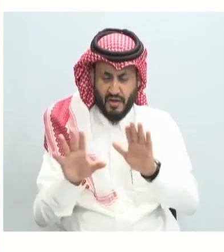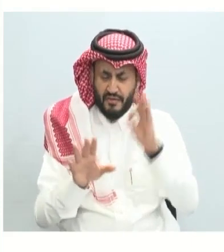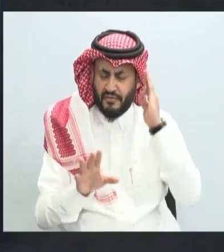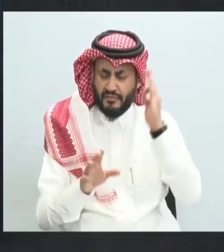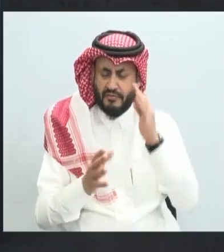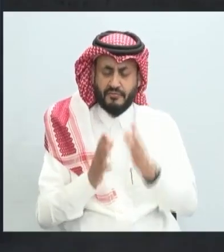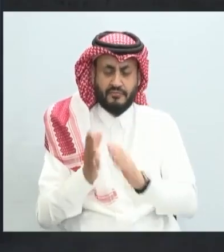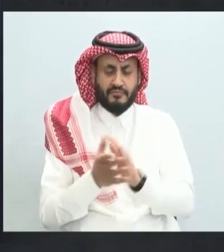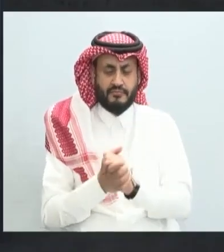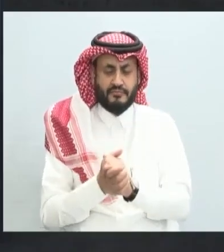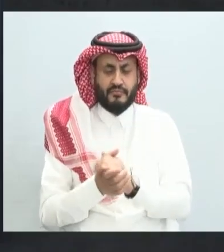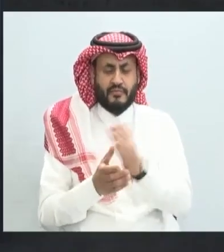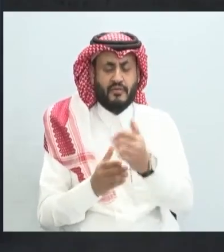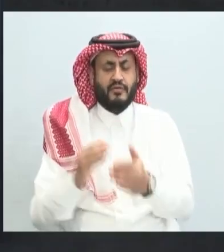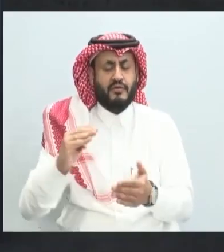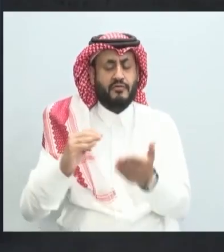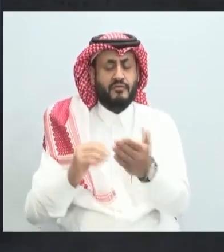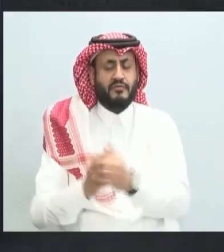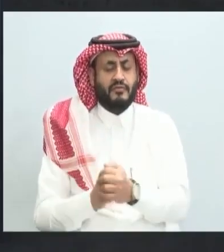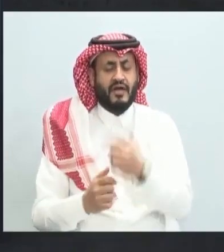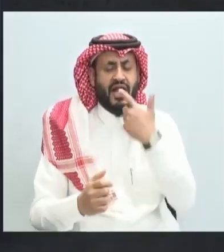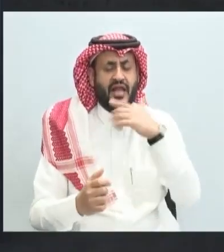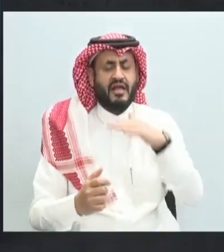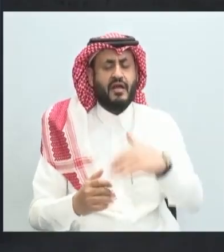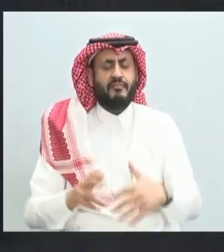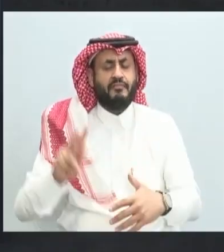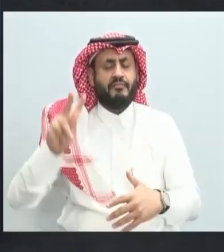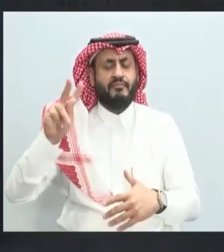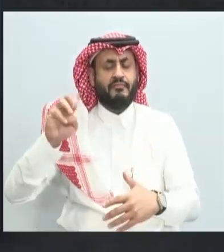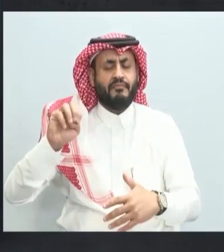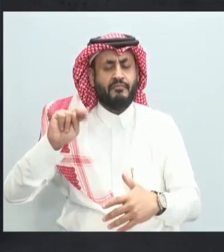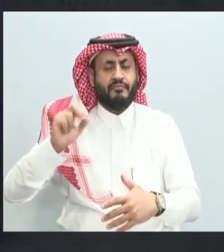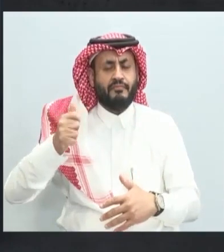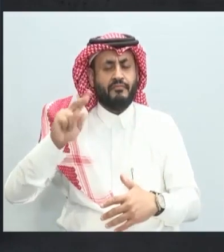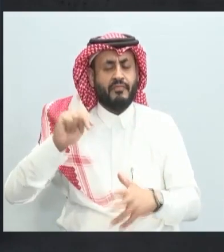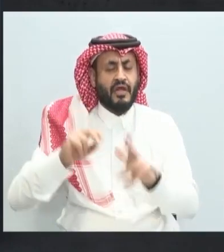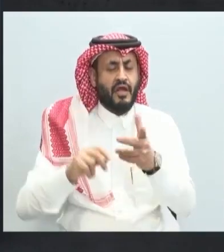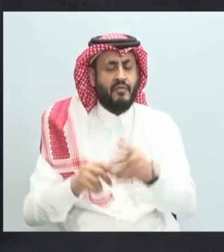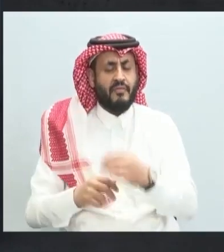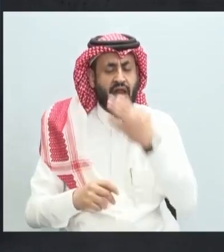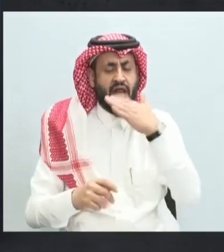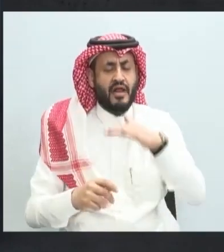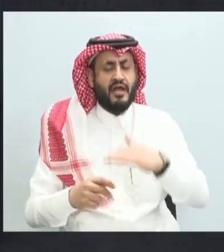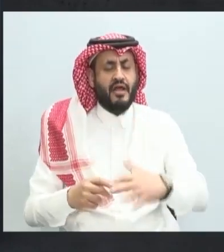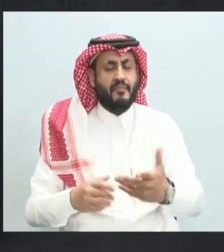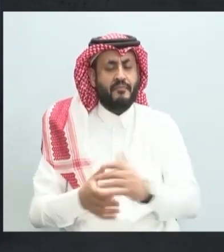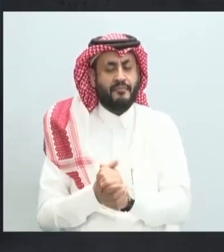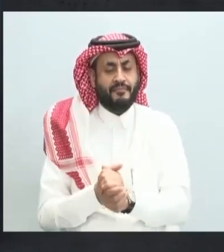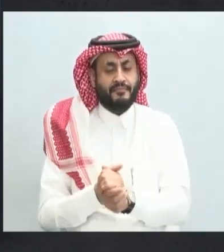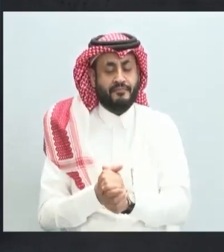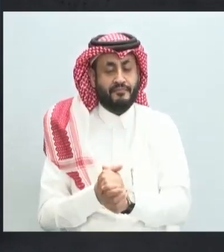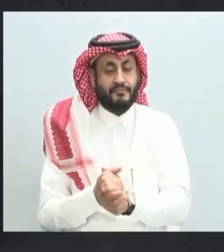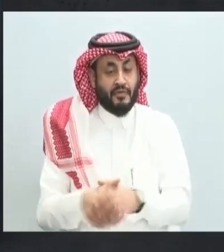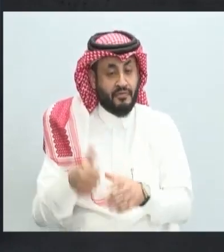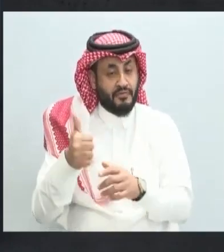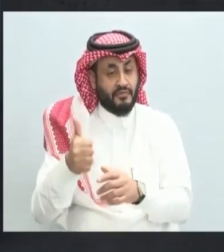story, can you tell how old is Kenan? How old is Kenan? Is he